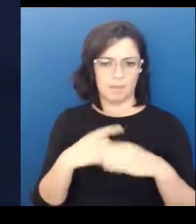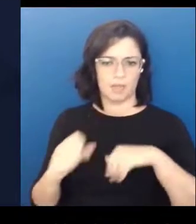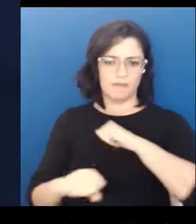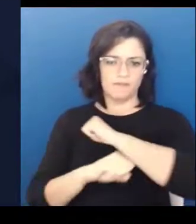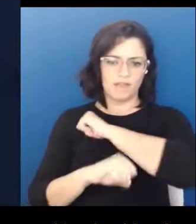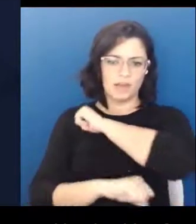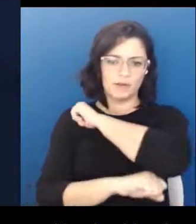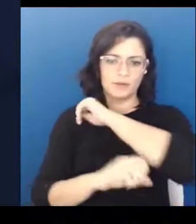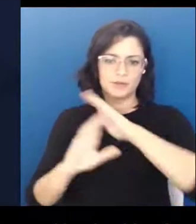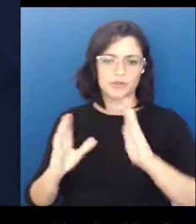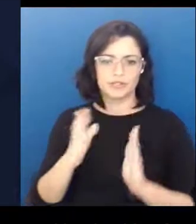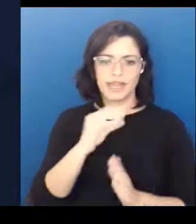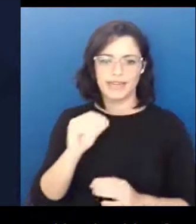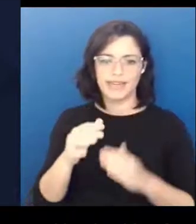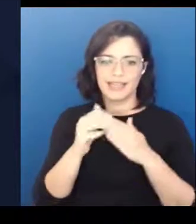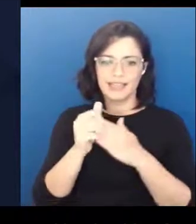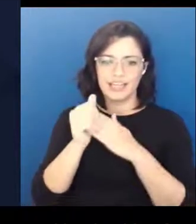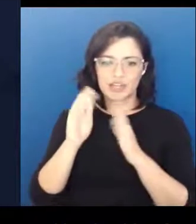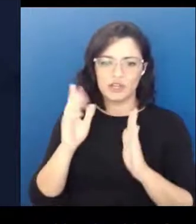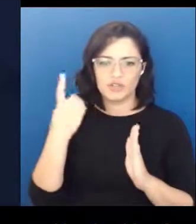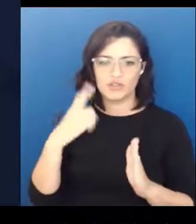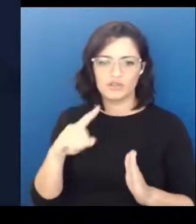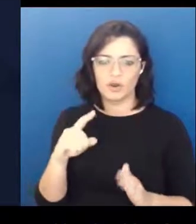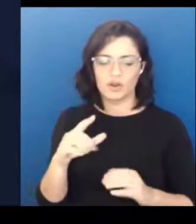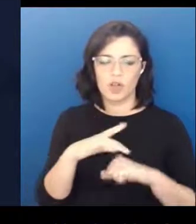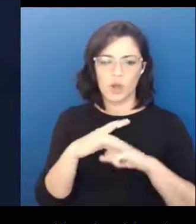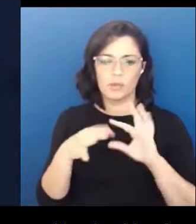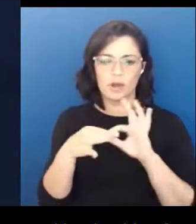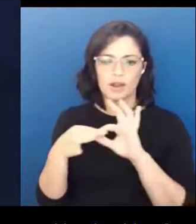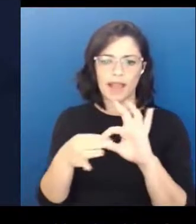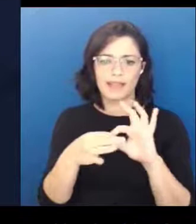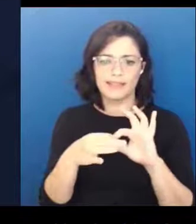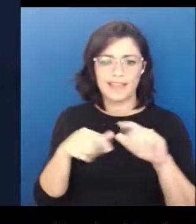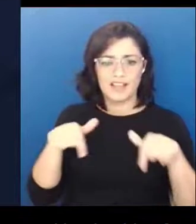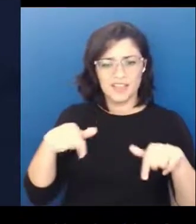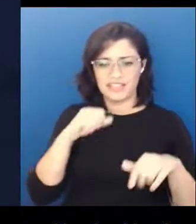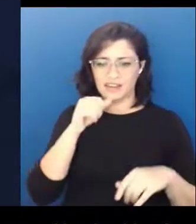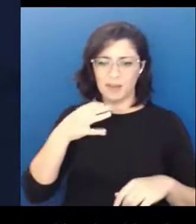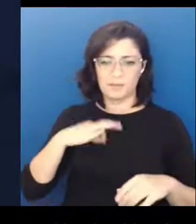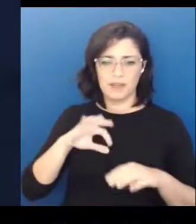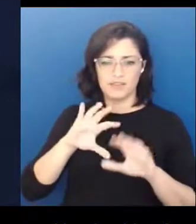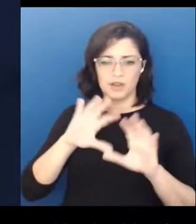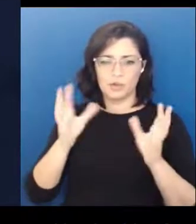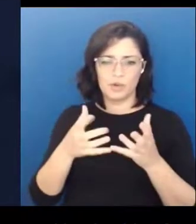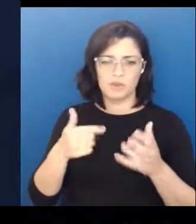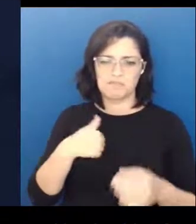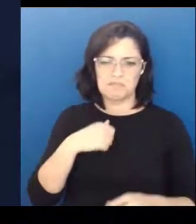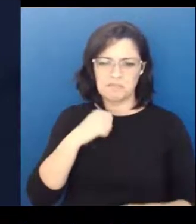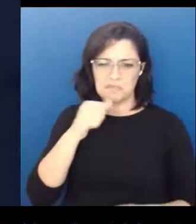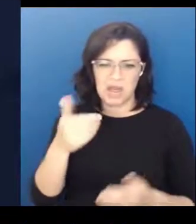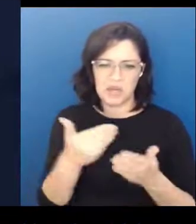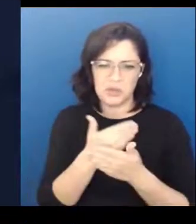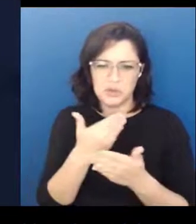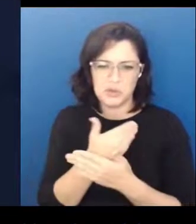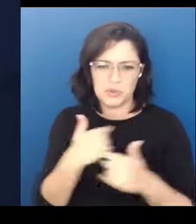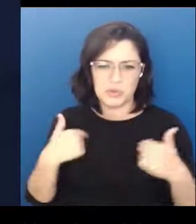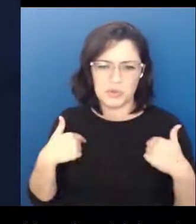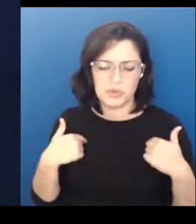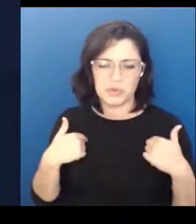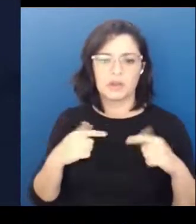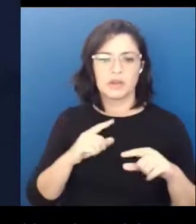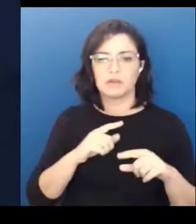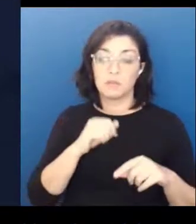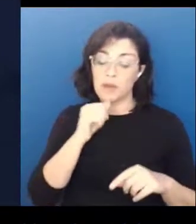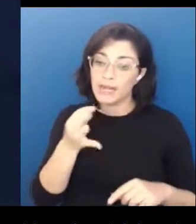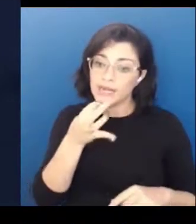this business of nonprofit world, and certainly not an expert, but I have enough experience to tell you that I